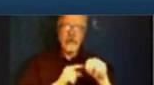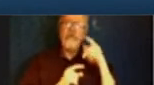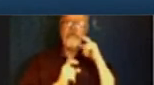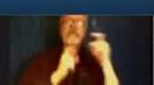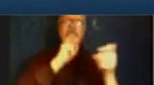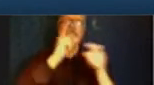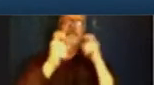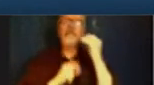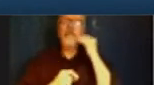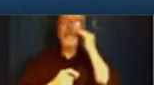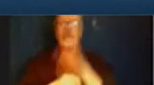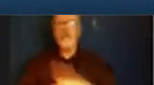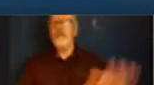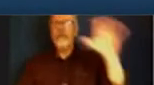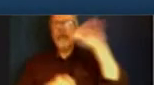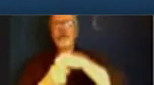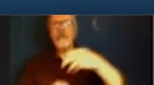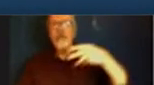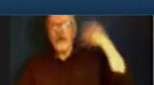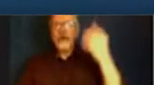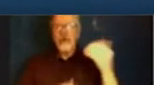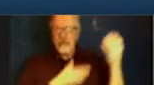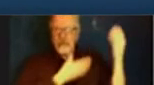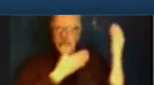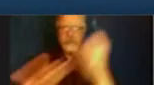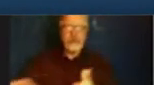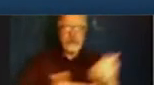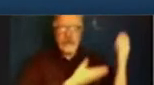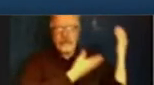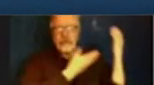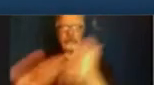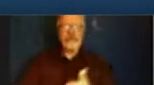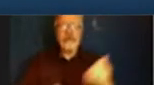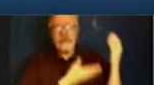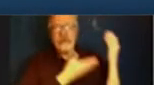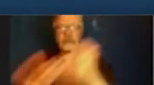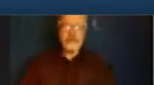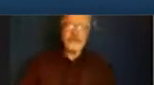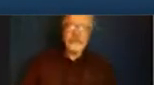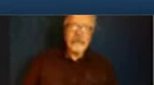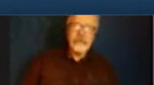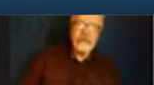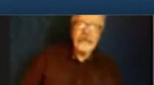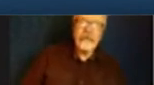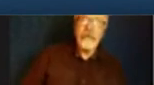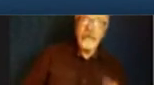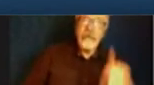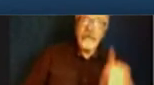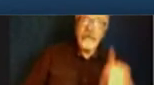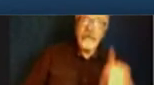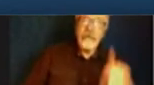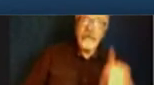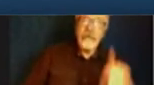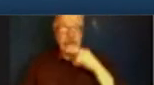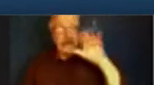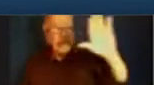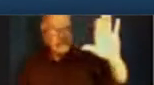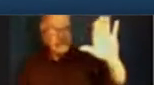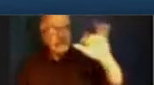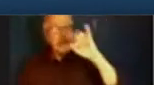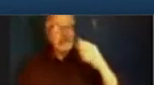state. Now, that being said, if a ship gets stuck in the middle of the Suez Canal at a 90-degree angle, I